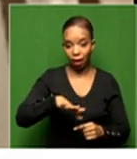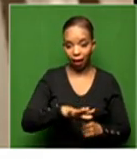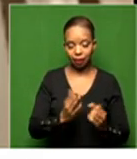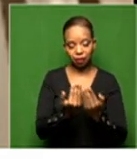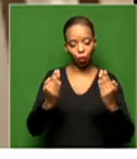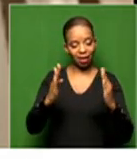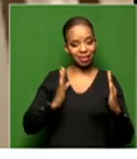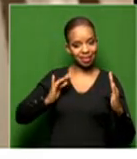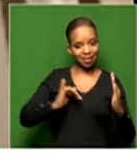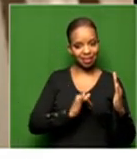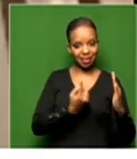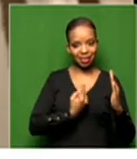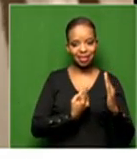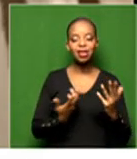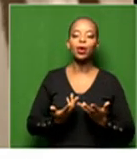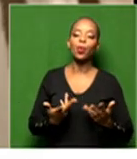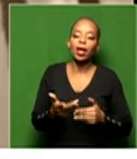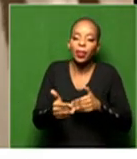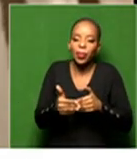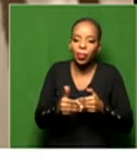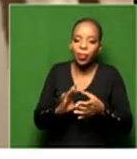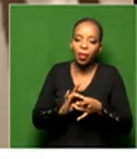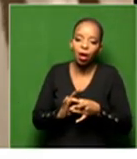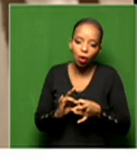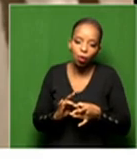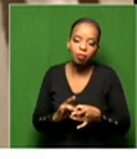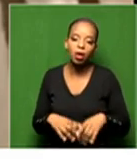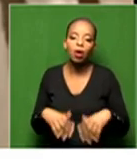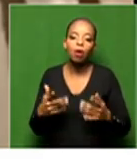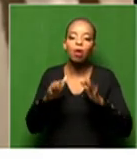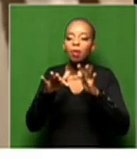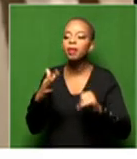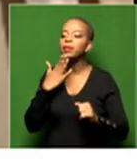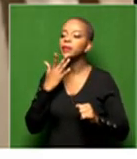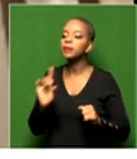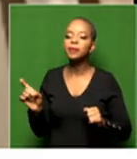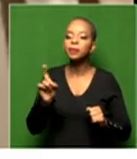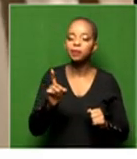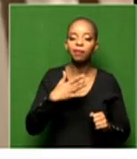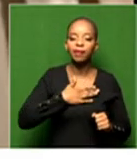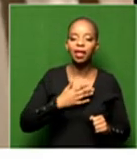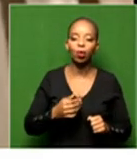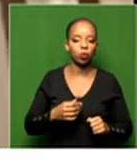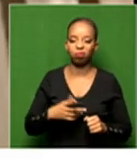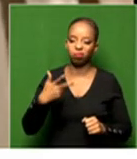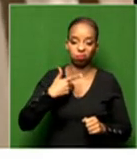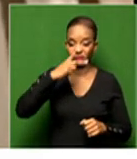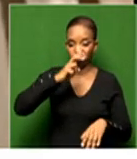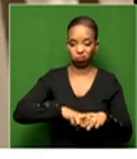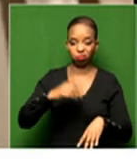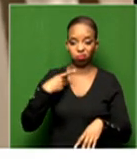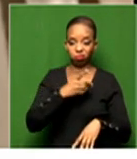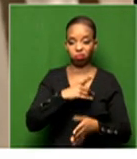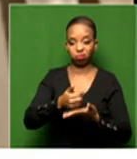user and the nearest healthcare facility for patients or their contacts who are experiencing symptoms requiring medical attention.